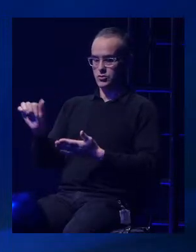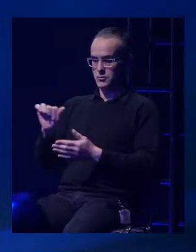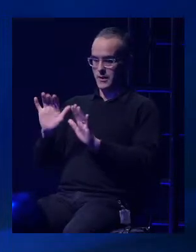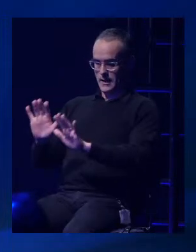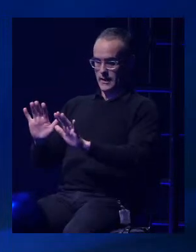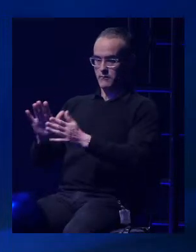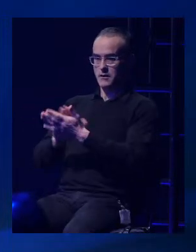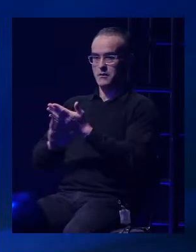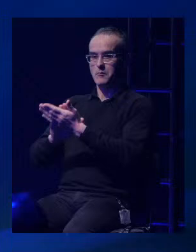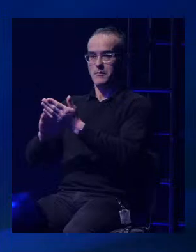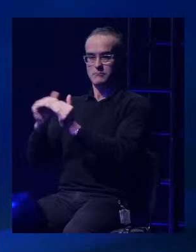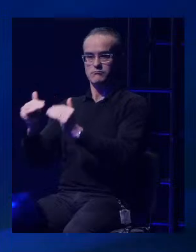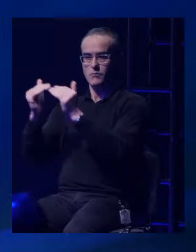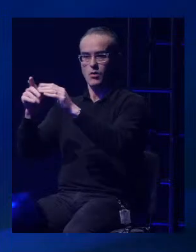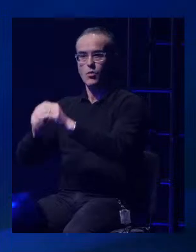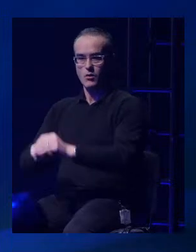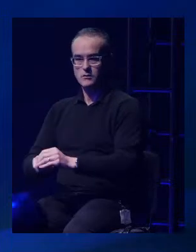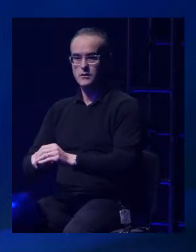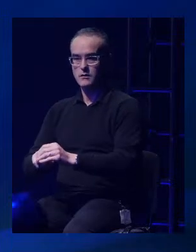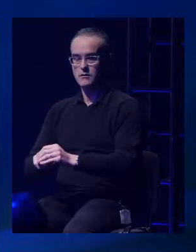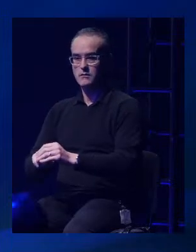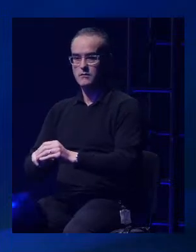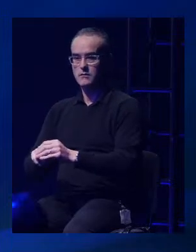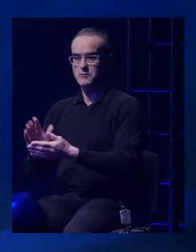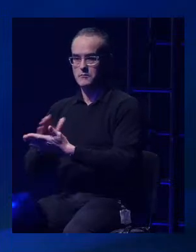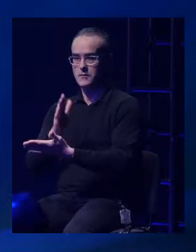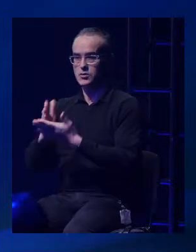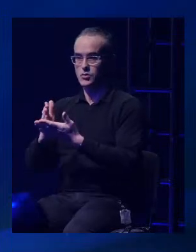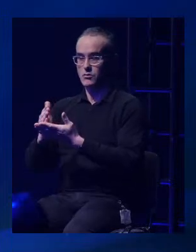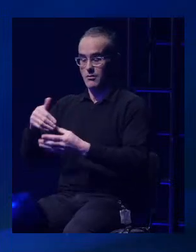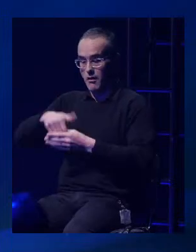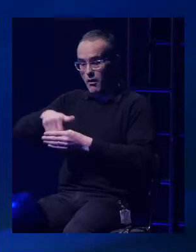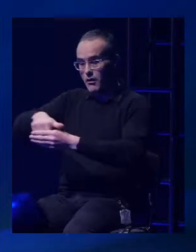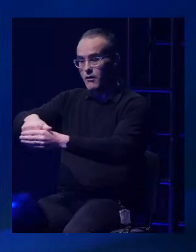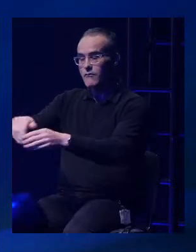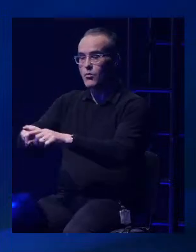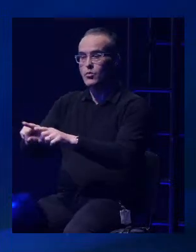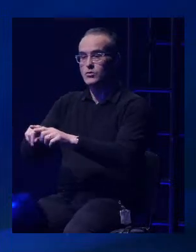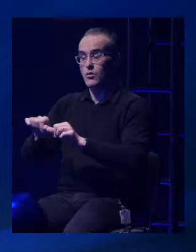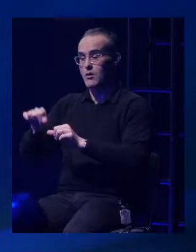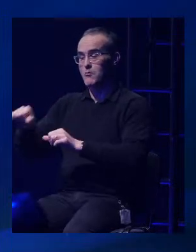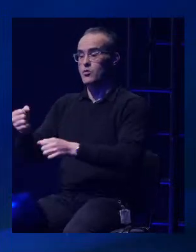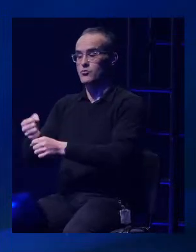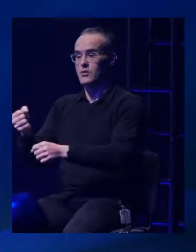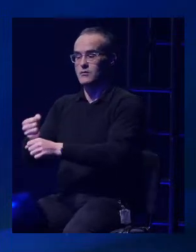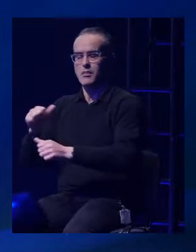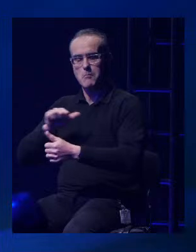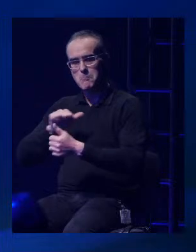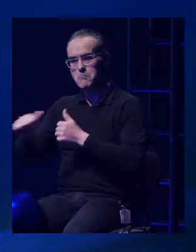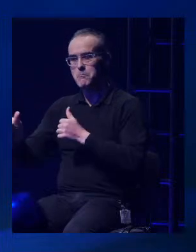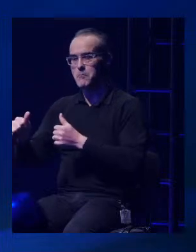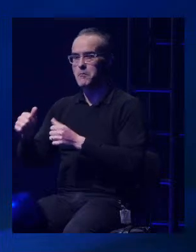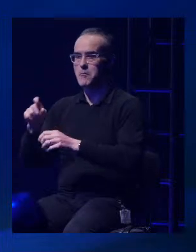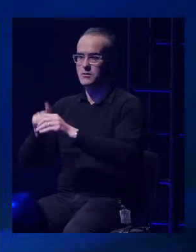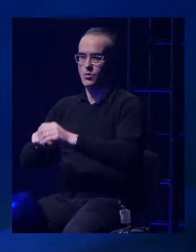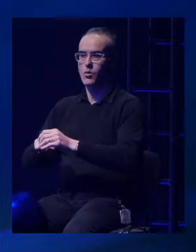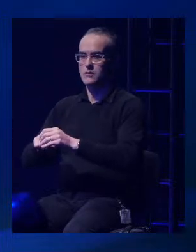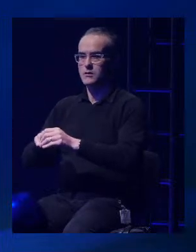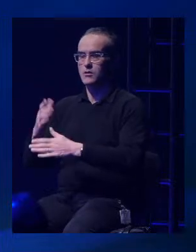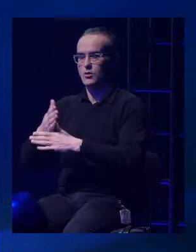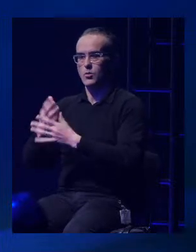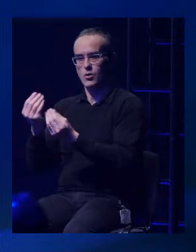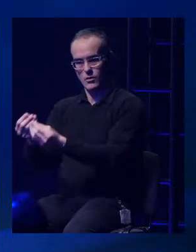quality possible. So that will always ensure that both archive and post have the best quality materials to work from.